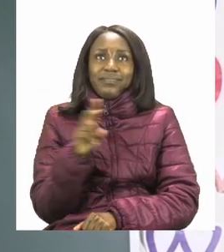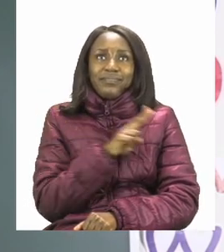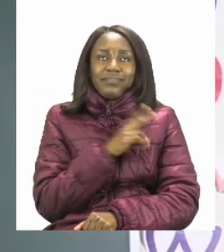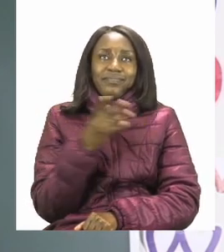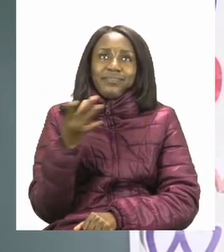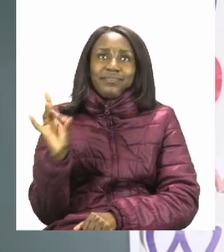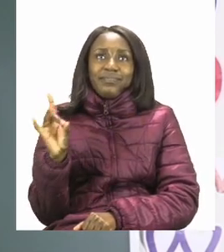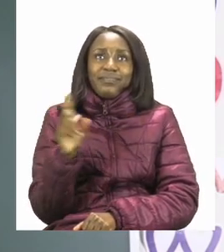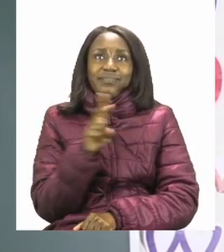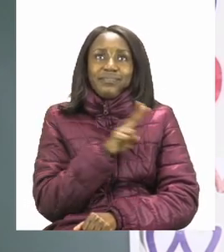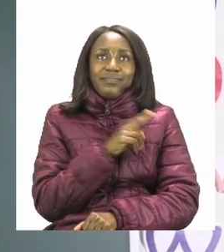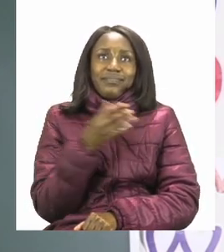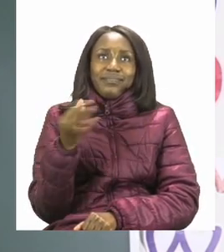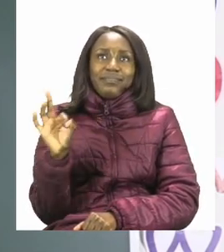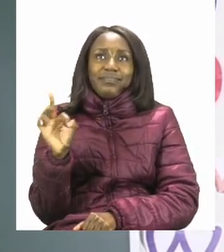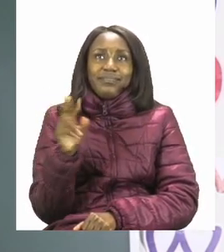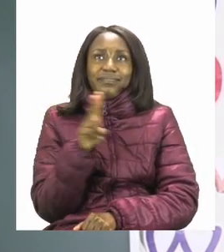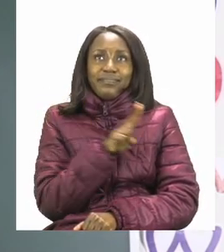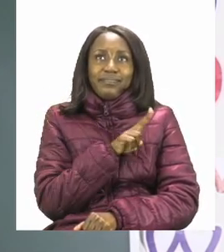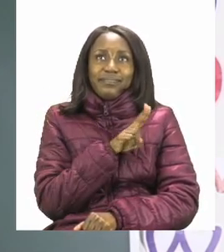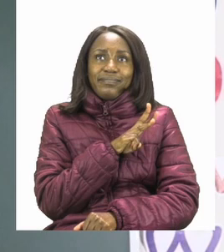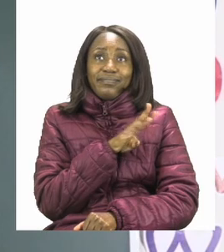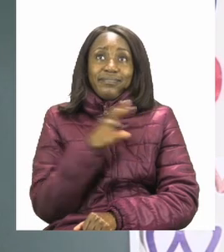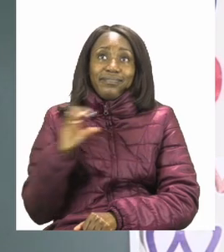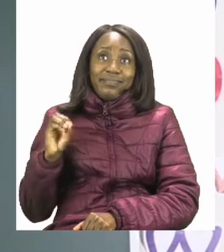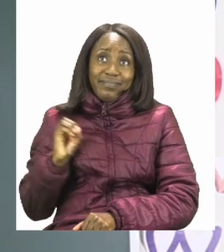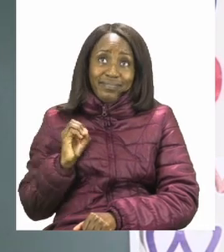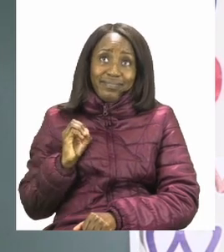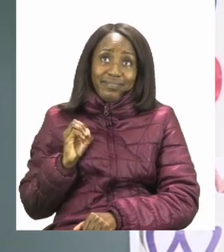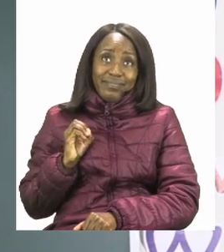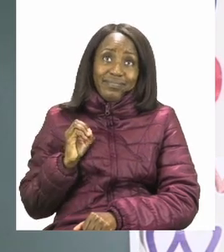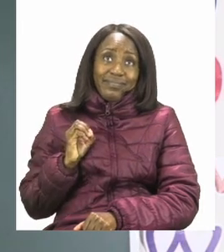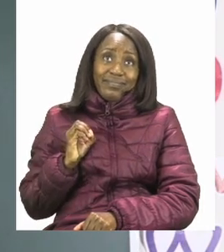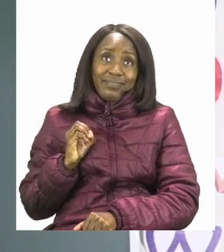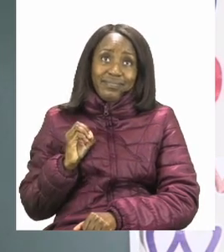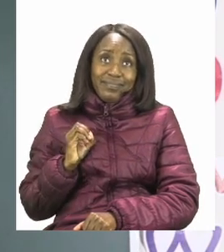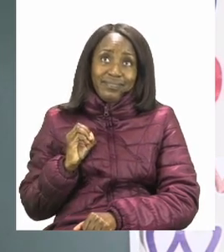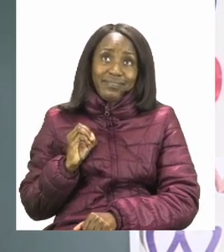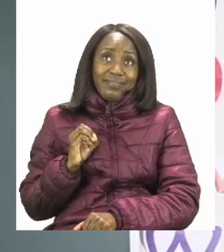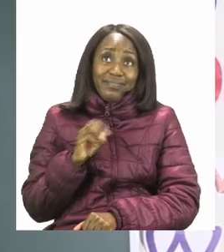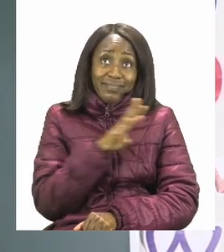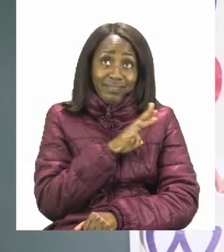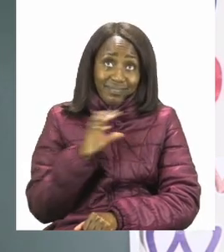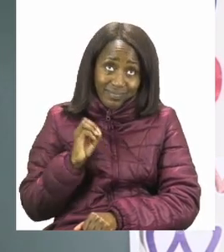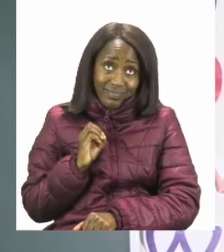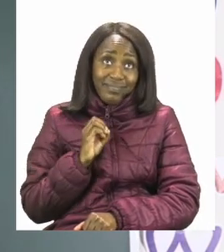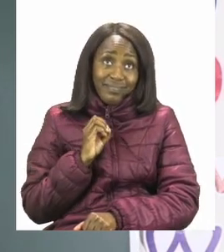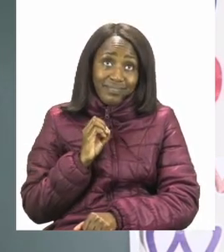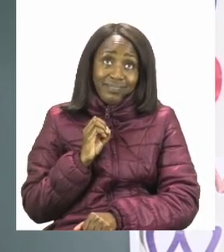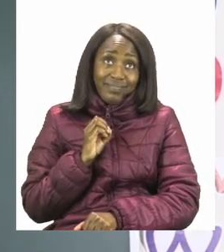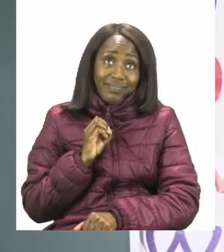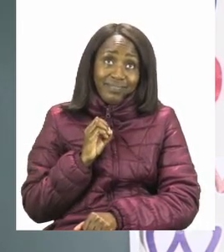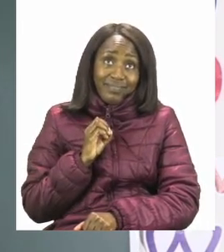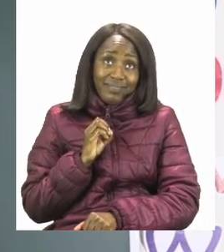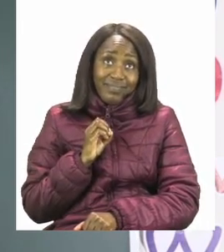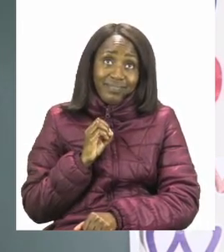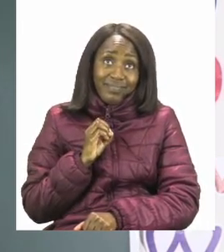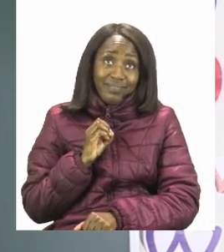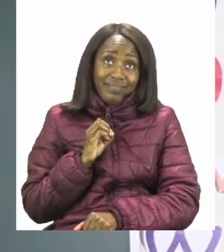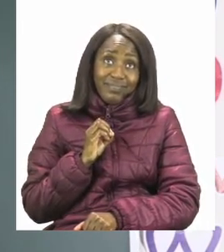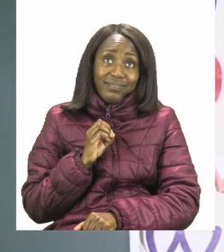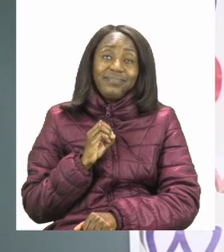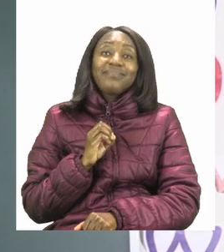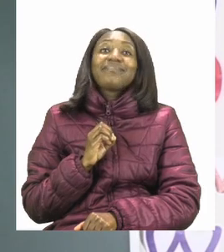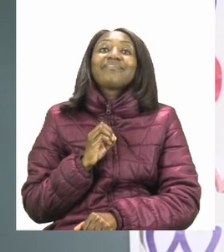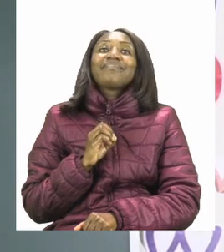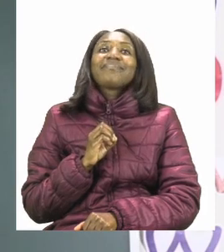27, 28, 29, 30. You see, our method is working.